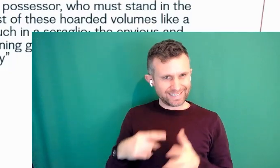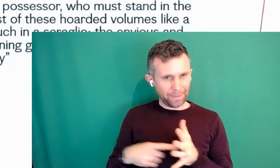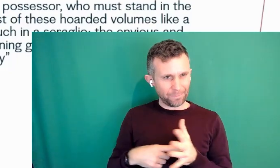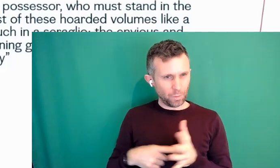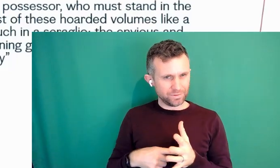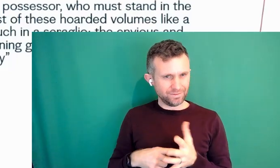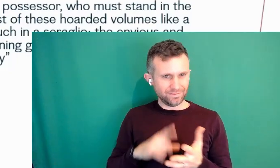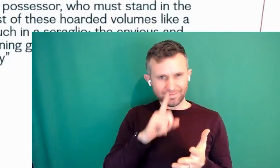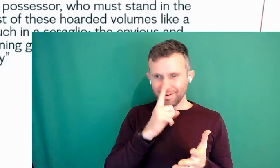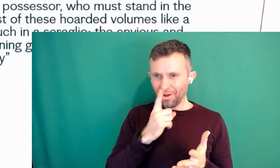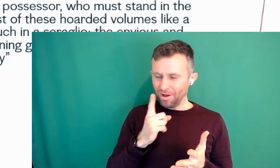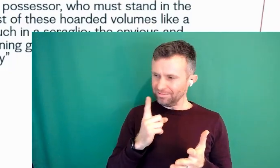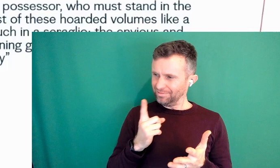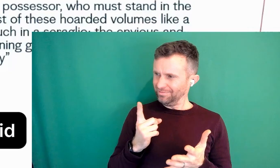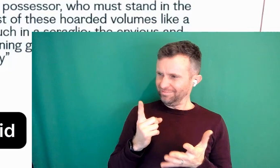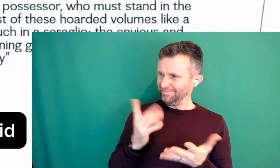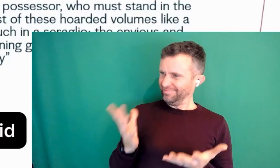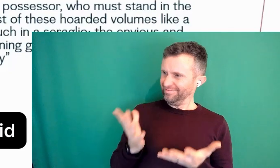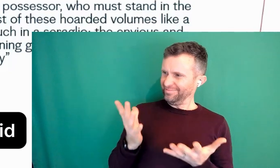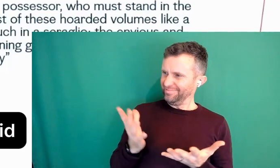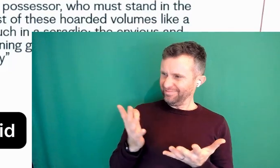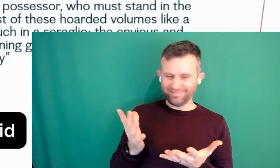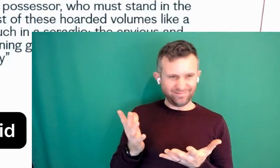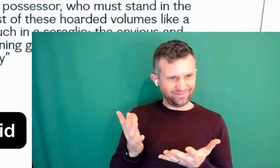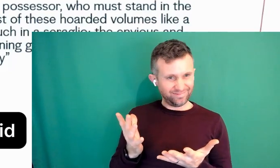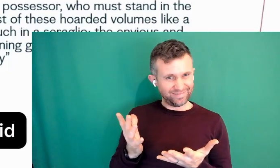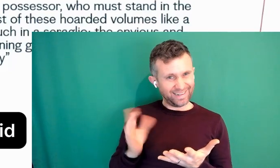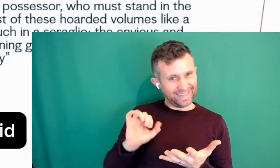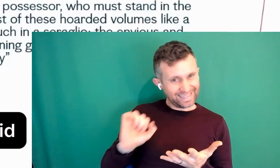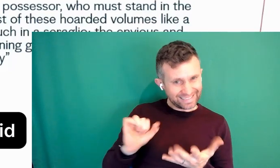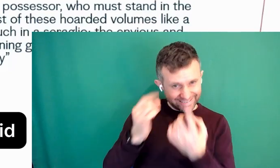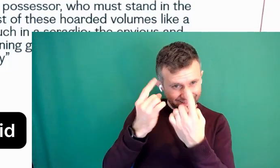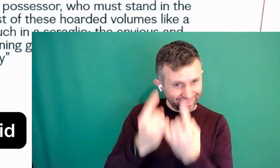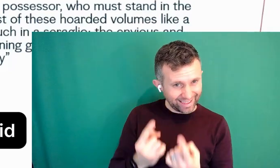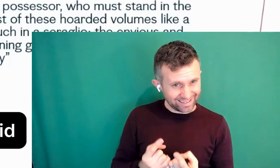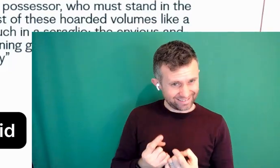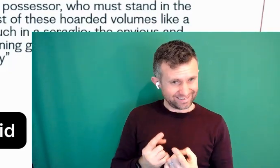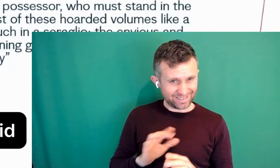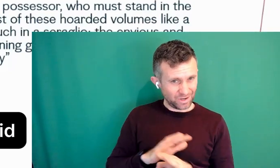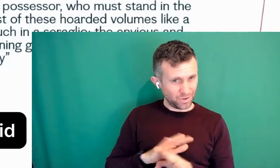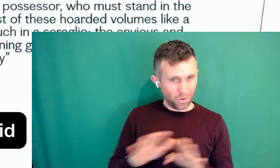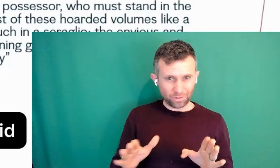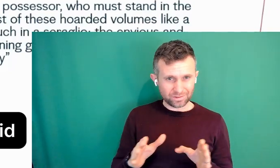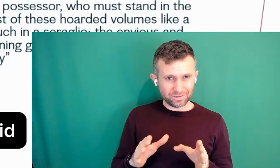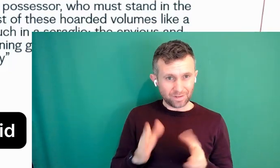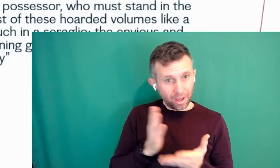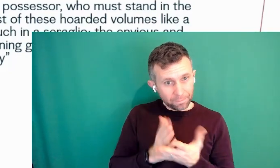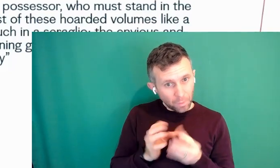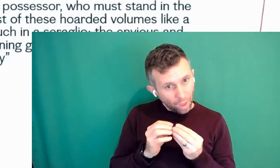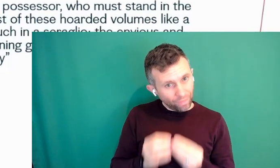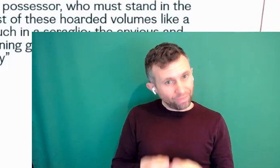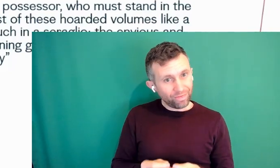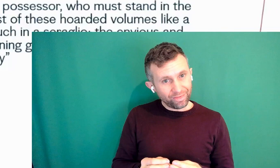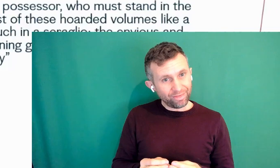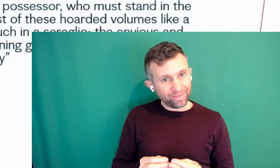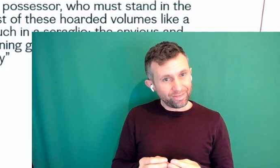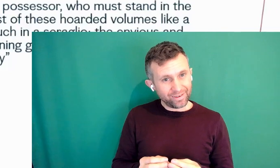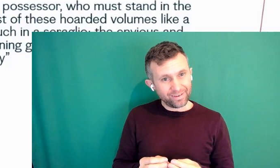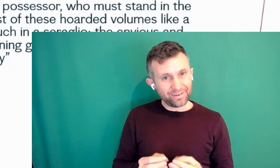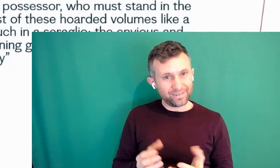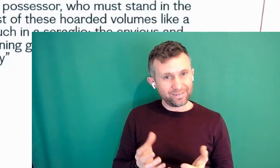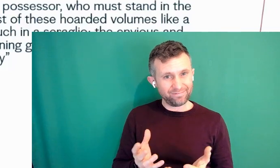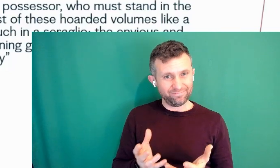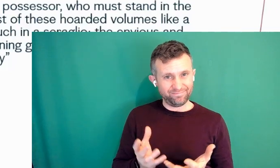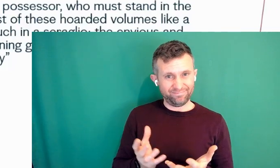Eliza this news, but she was more heartbroken than angry, and said, "George has dealt me